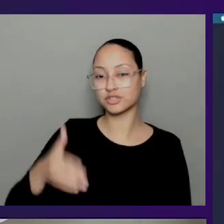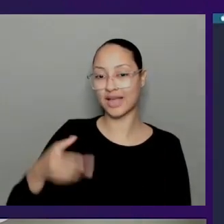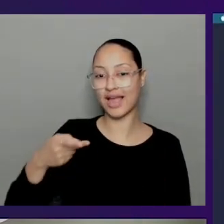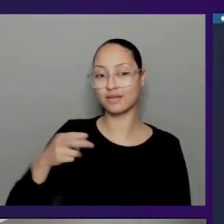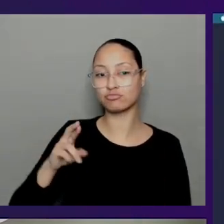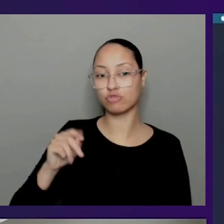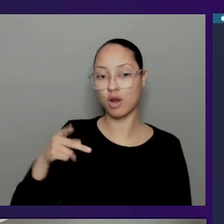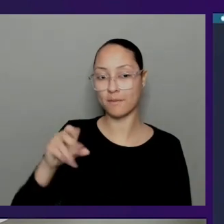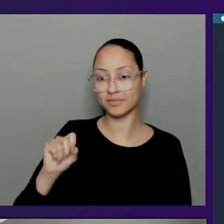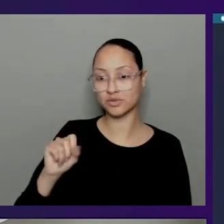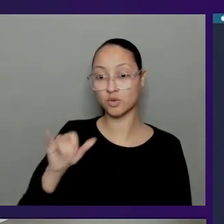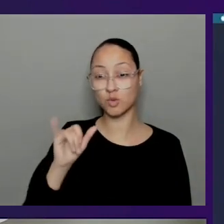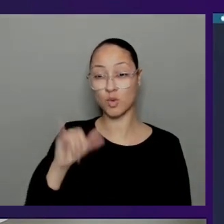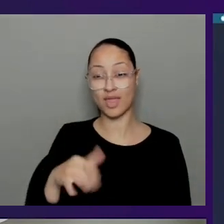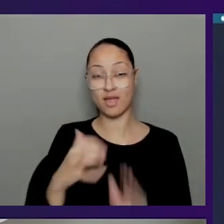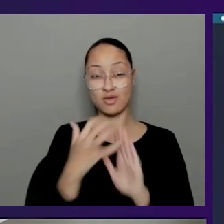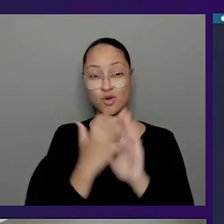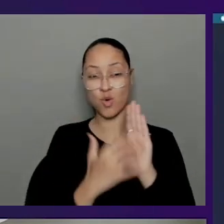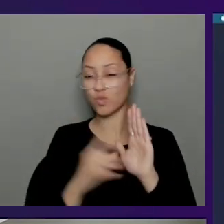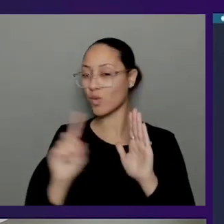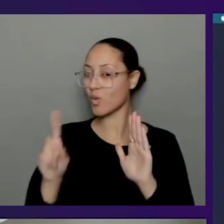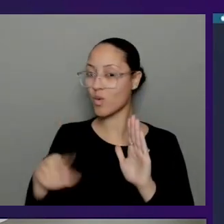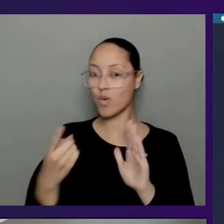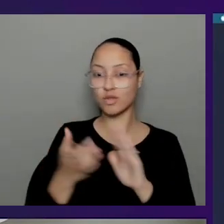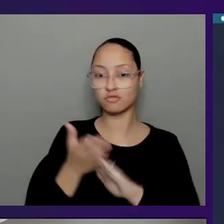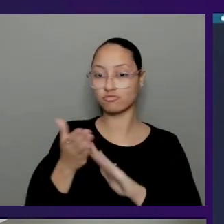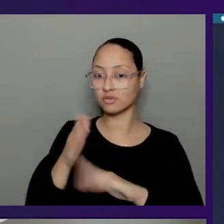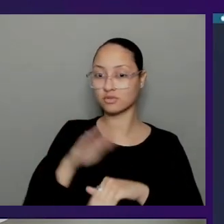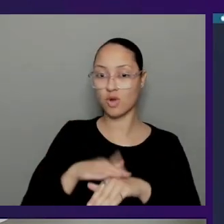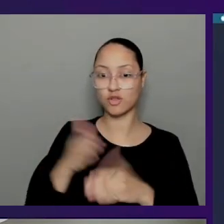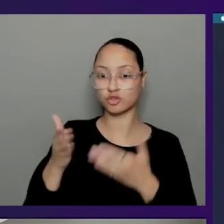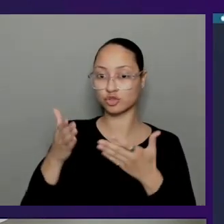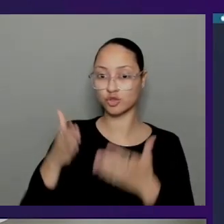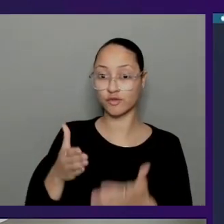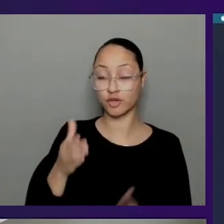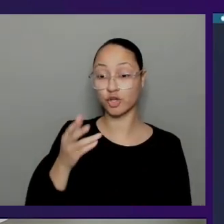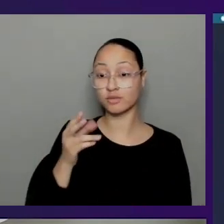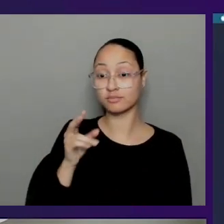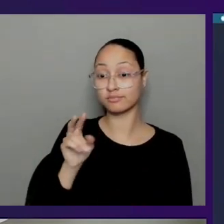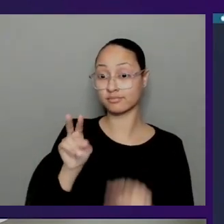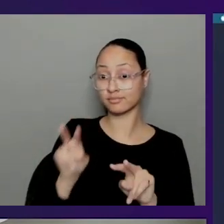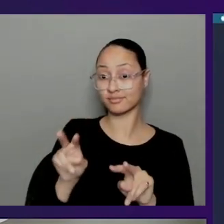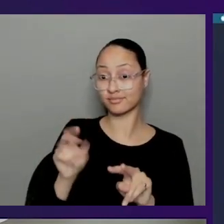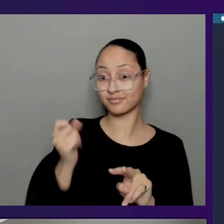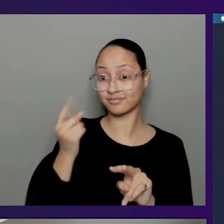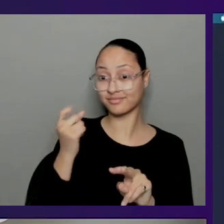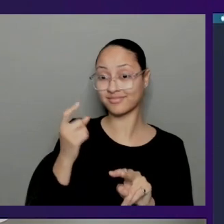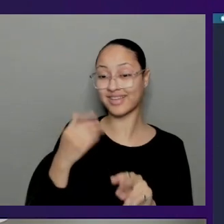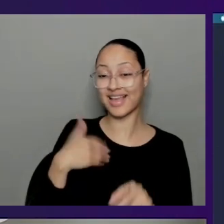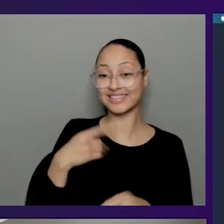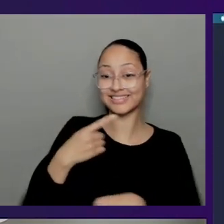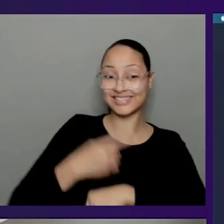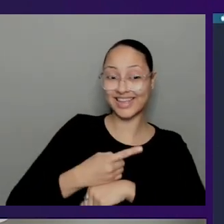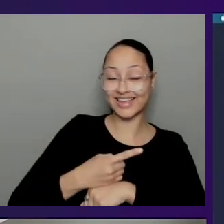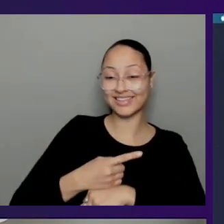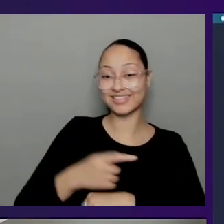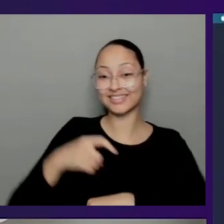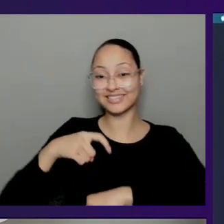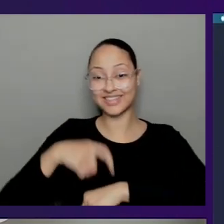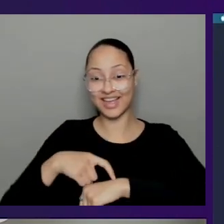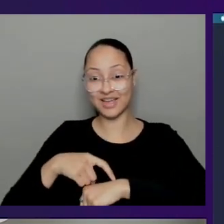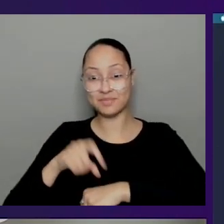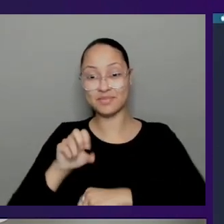only runs on the server, and you can see it grabs a date and time, SSR dates, and that is